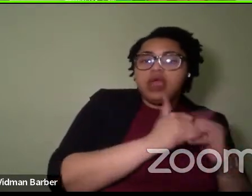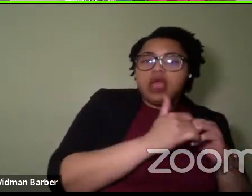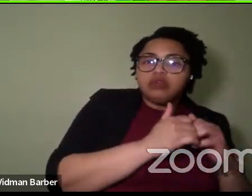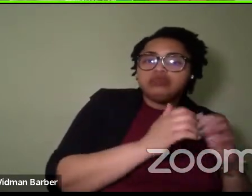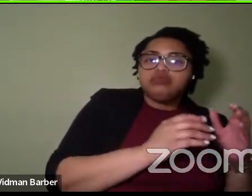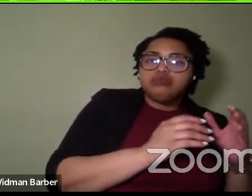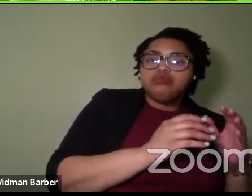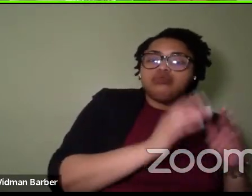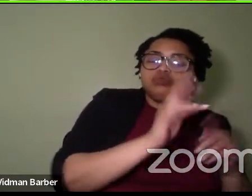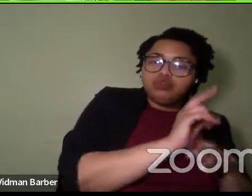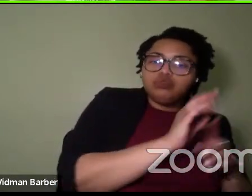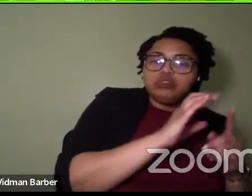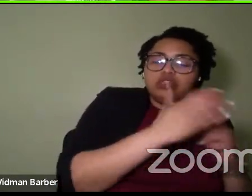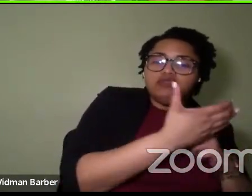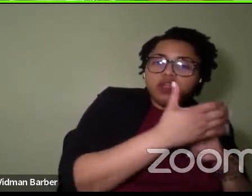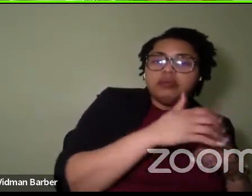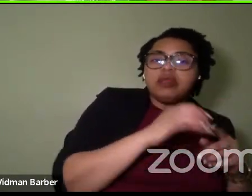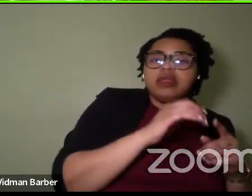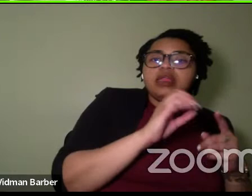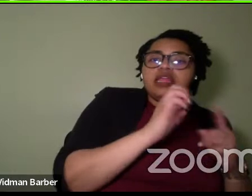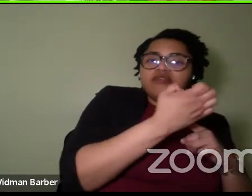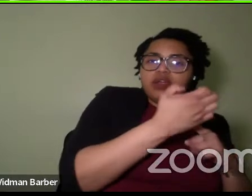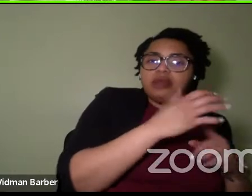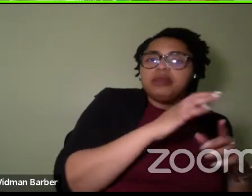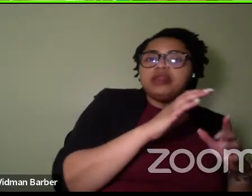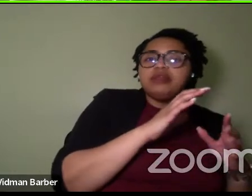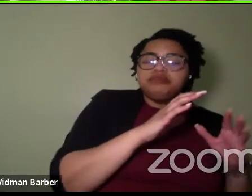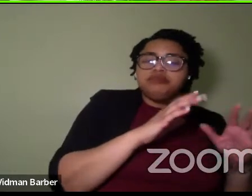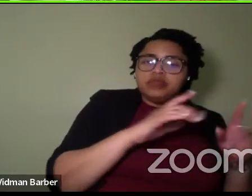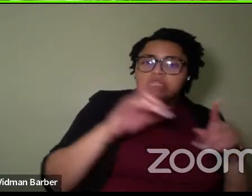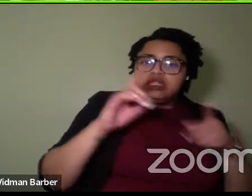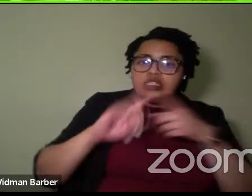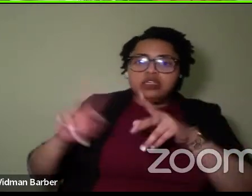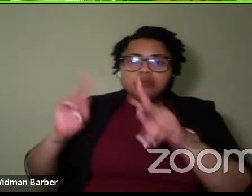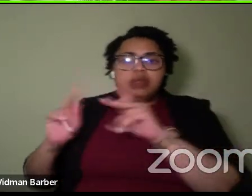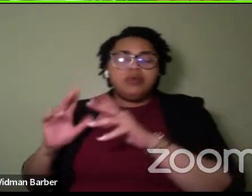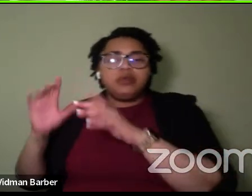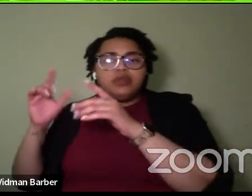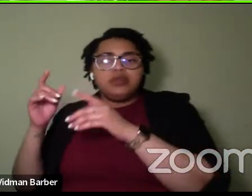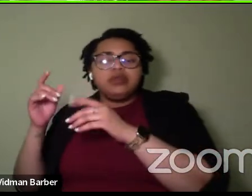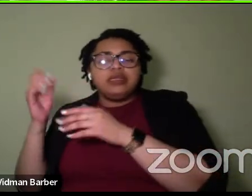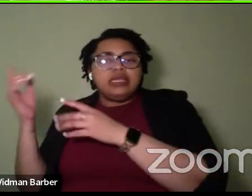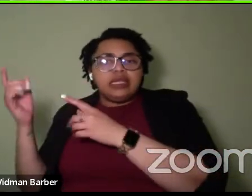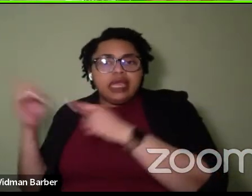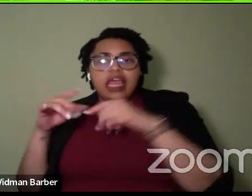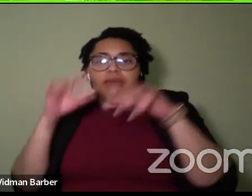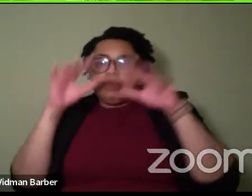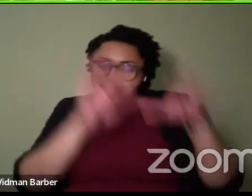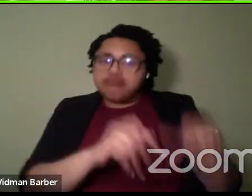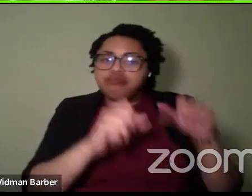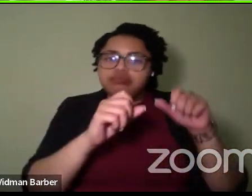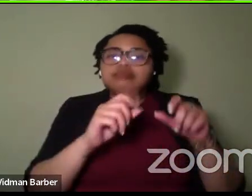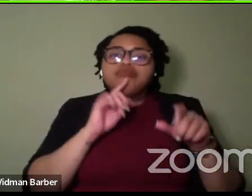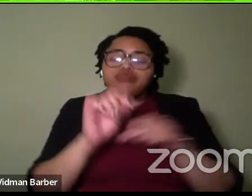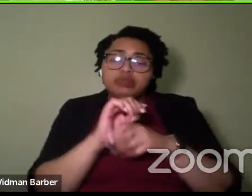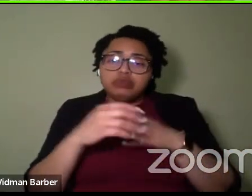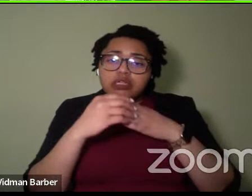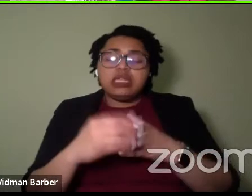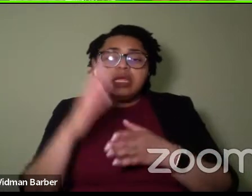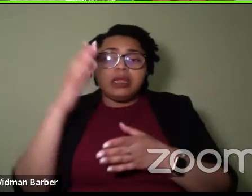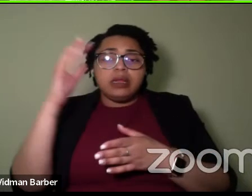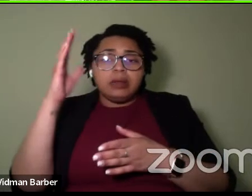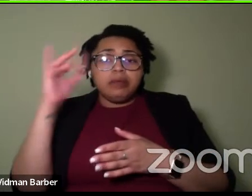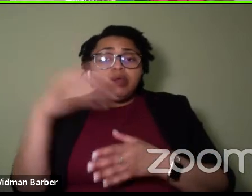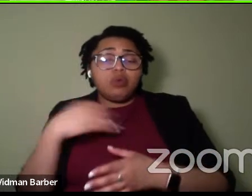a movement that was obviously led by white cisgender men. And I think that it's important because we're not the